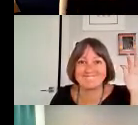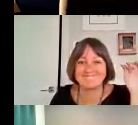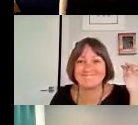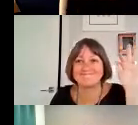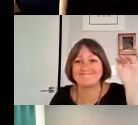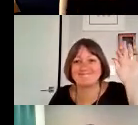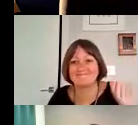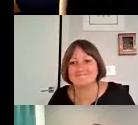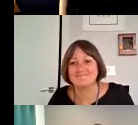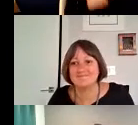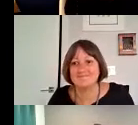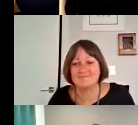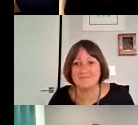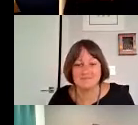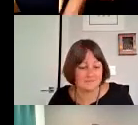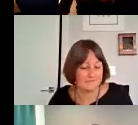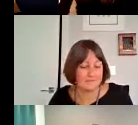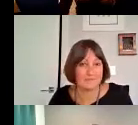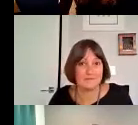Okay, so